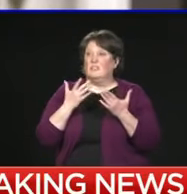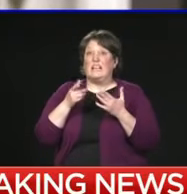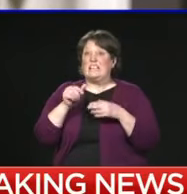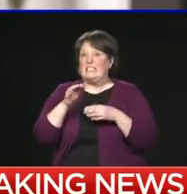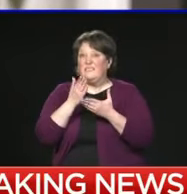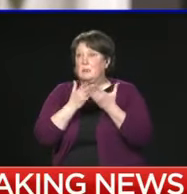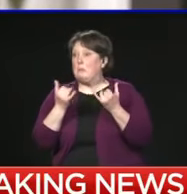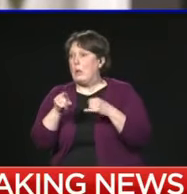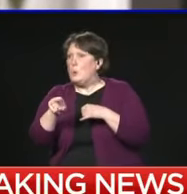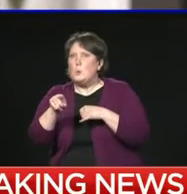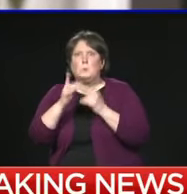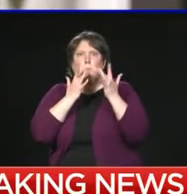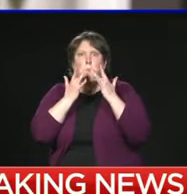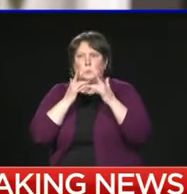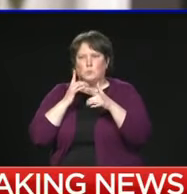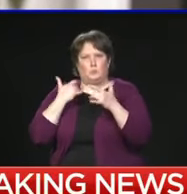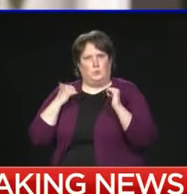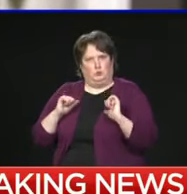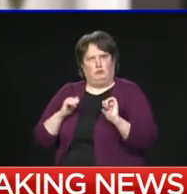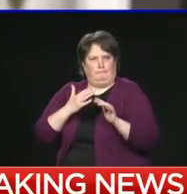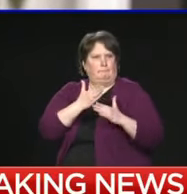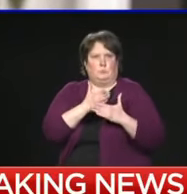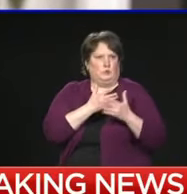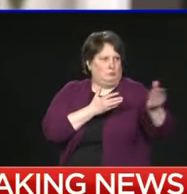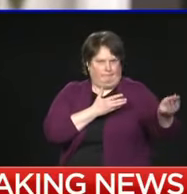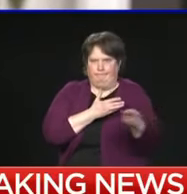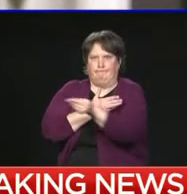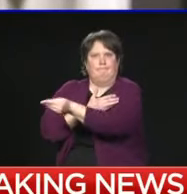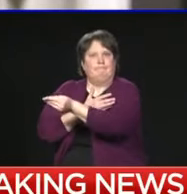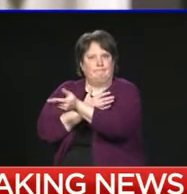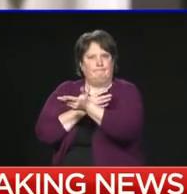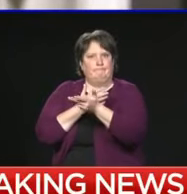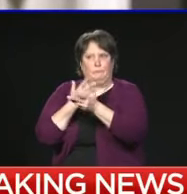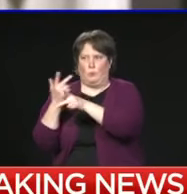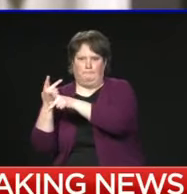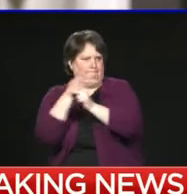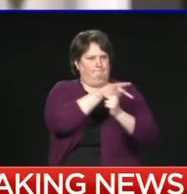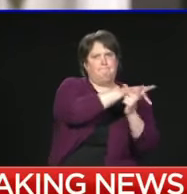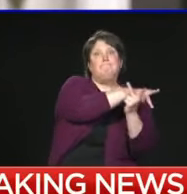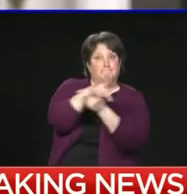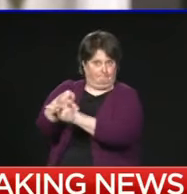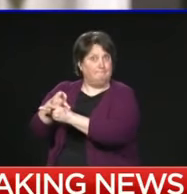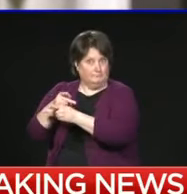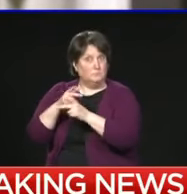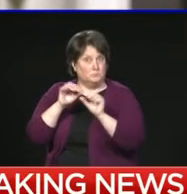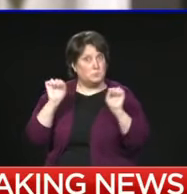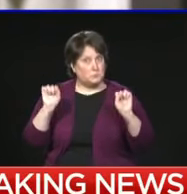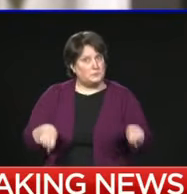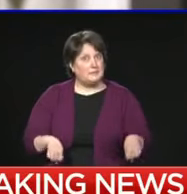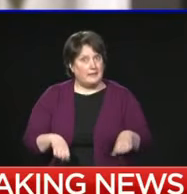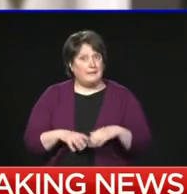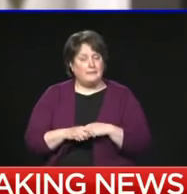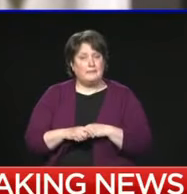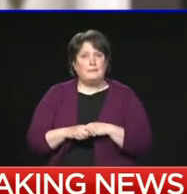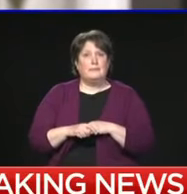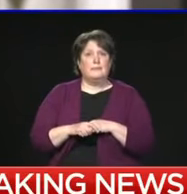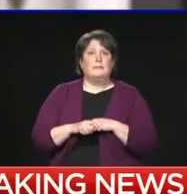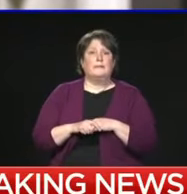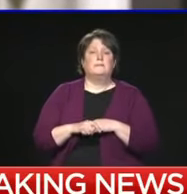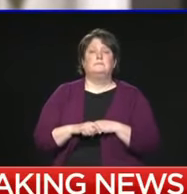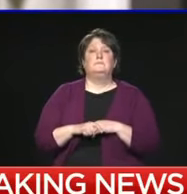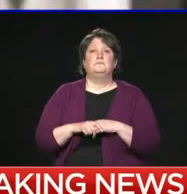immediate needs. We do have equipment across Canada that we can try to